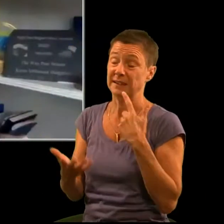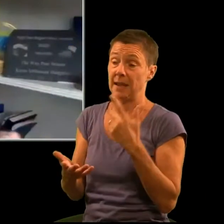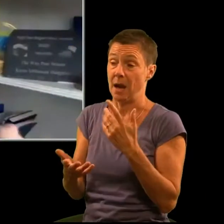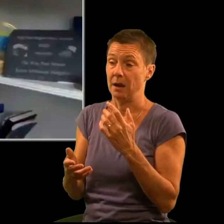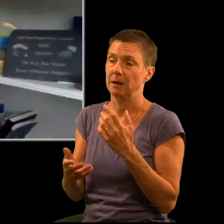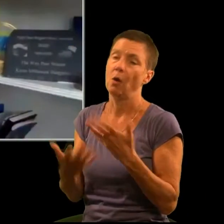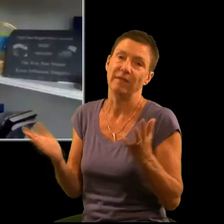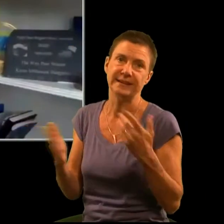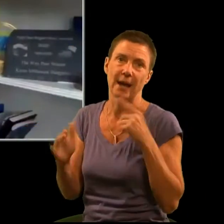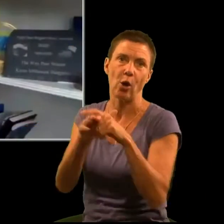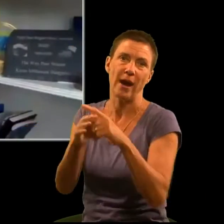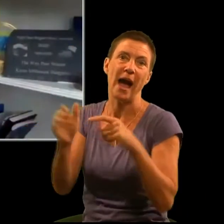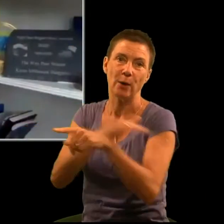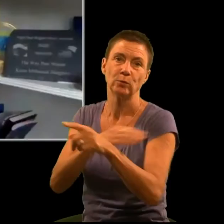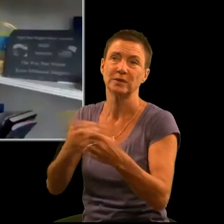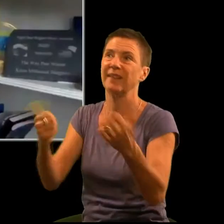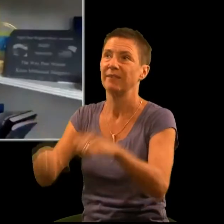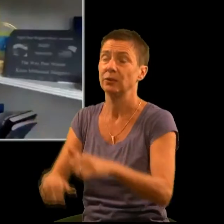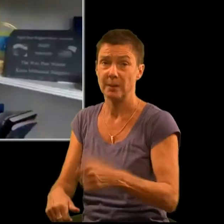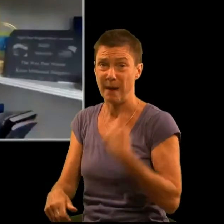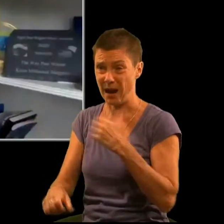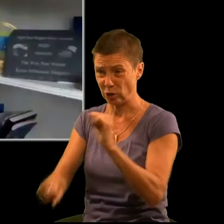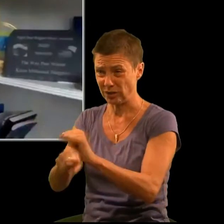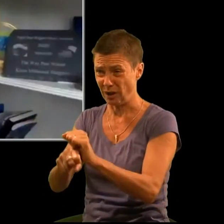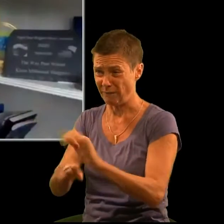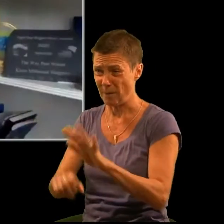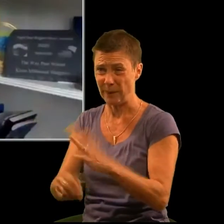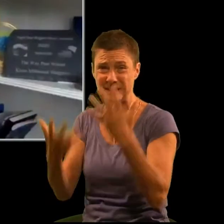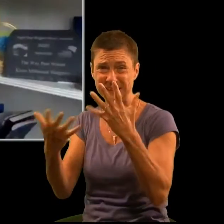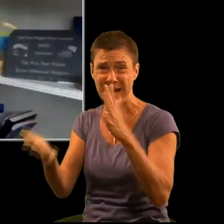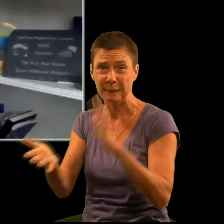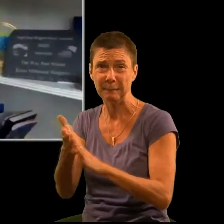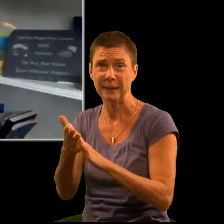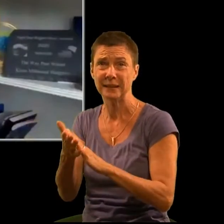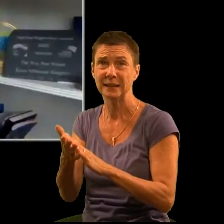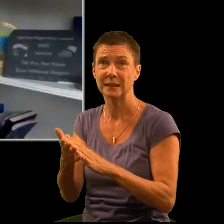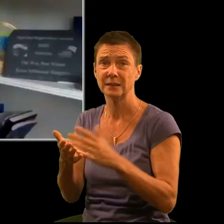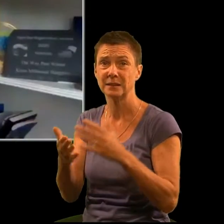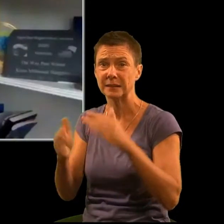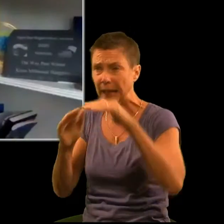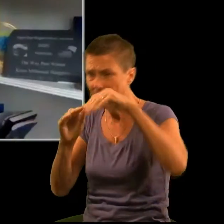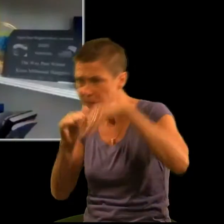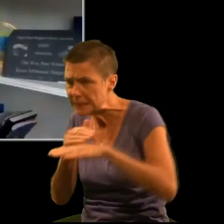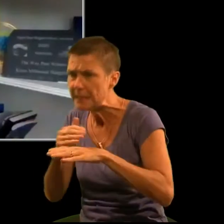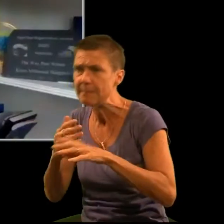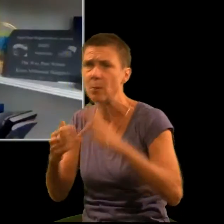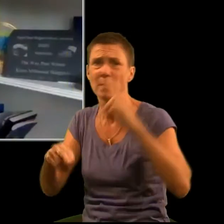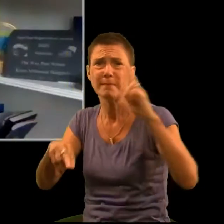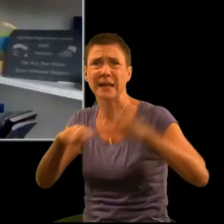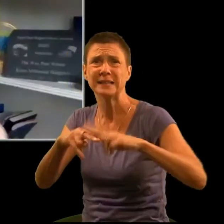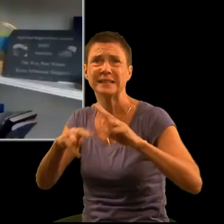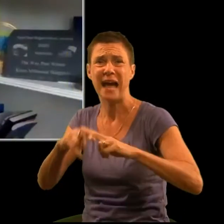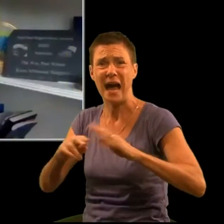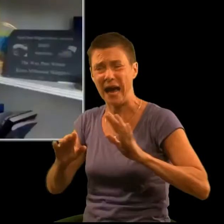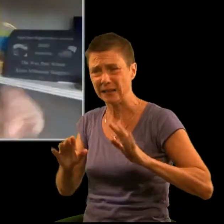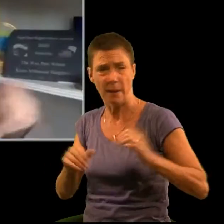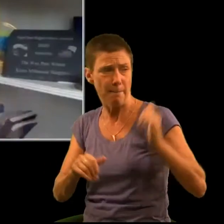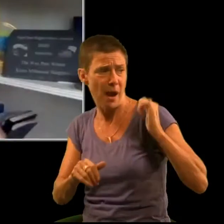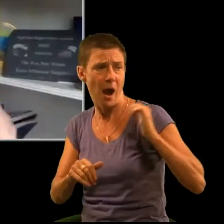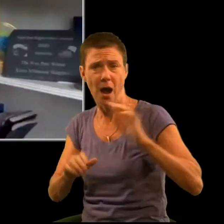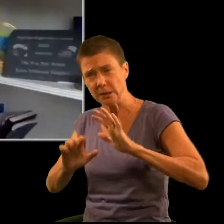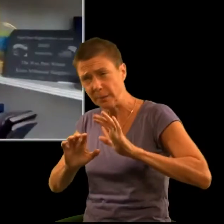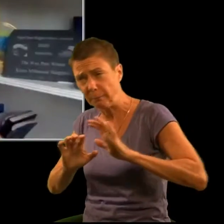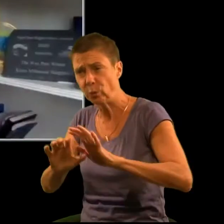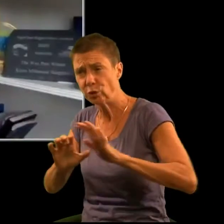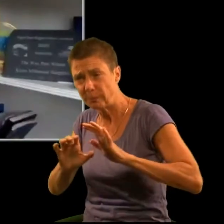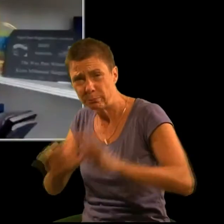got out eventually, but I was there for about 10 minutes, stuck in a dip in the rock with my dad behind and my brother pulling